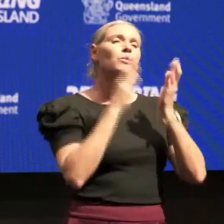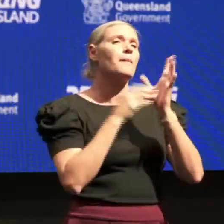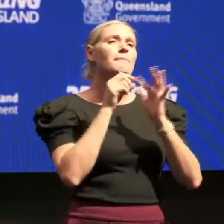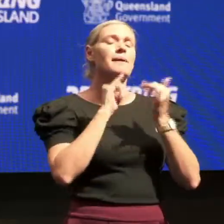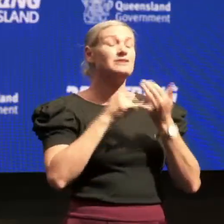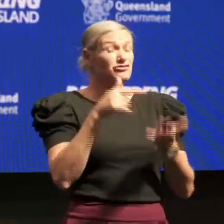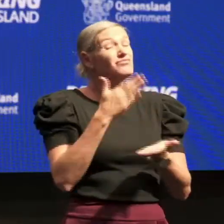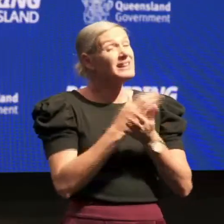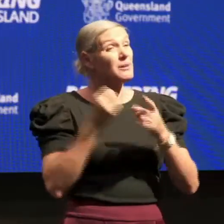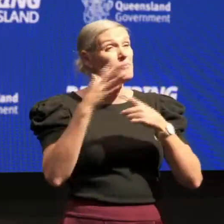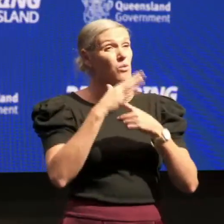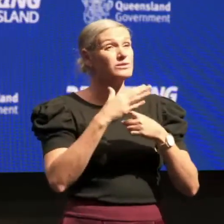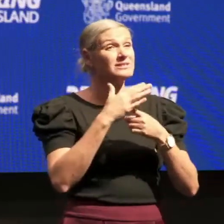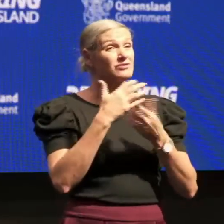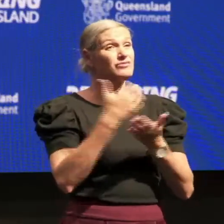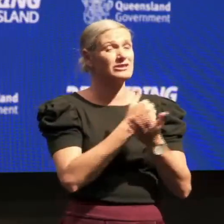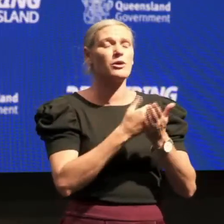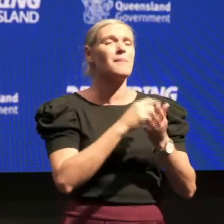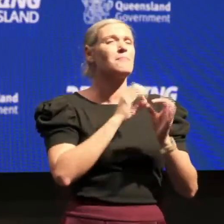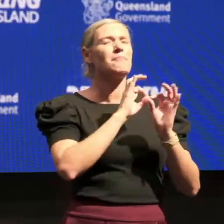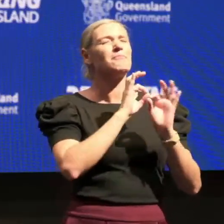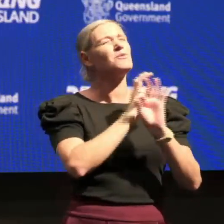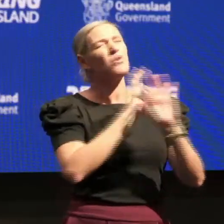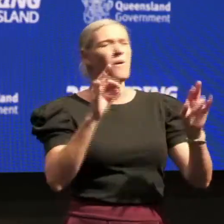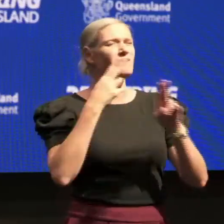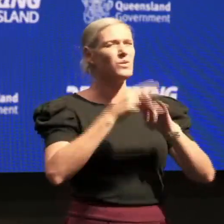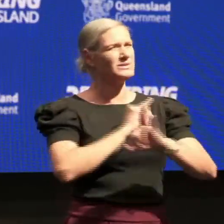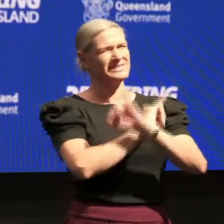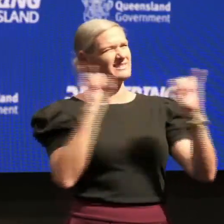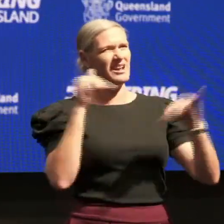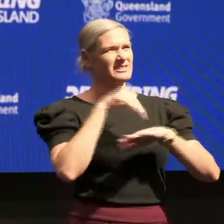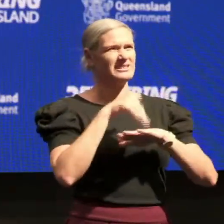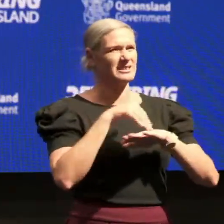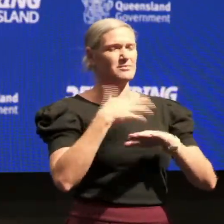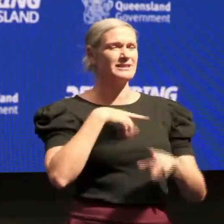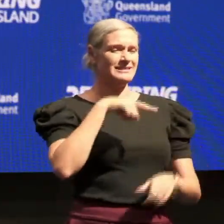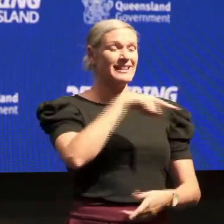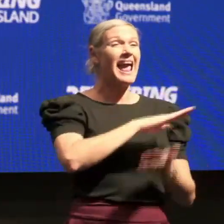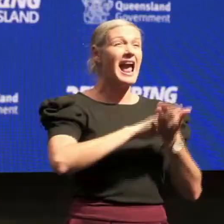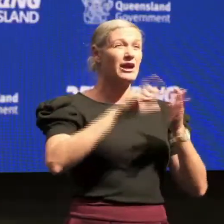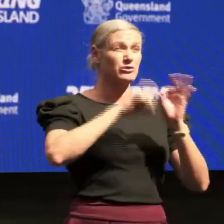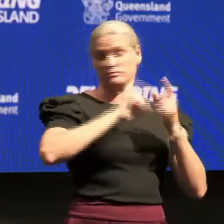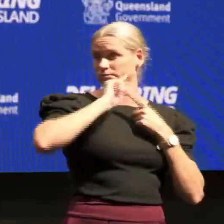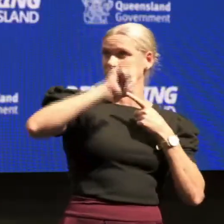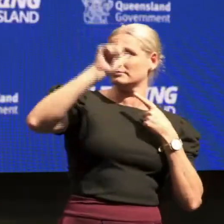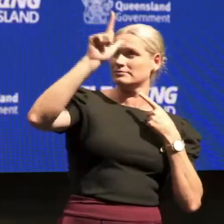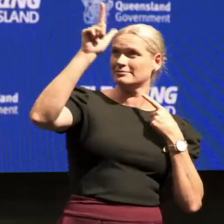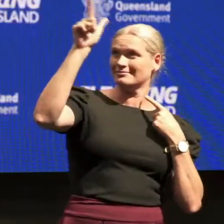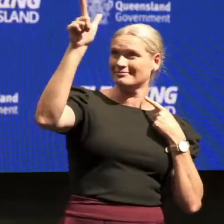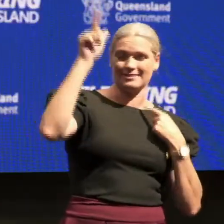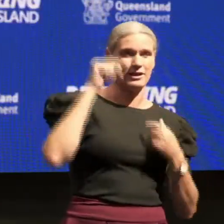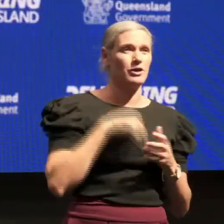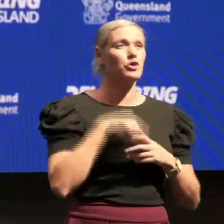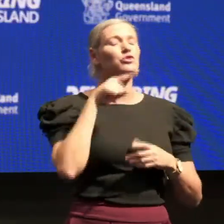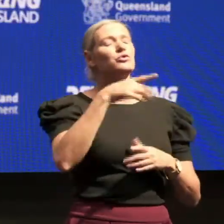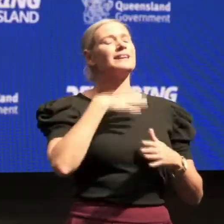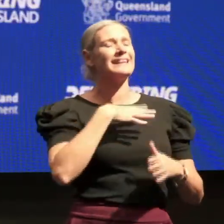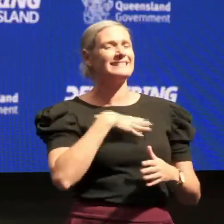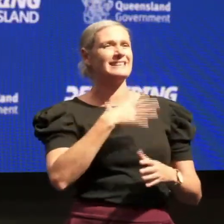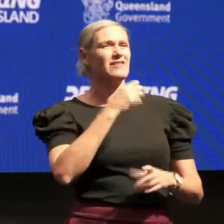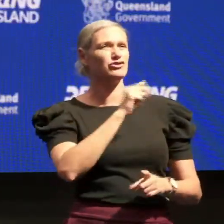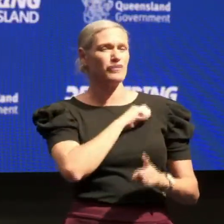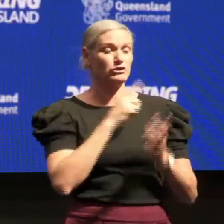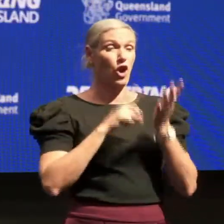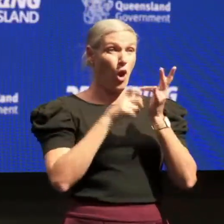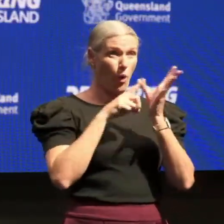really important resource, just not during disasters, because they're headquartered a long way away, and you've got to place your faith in the hands of the locals